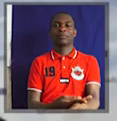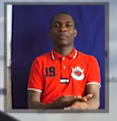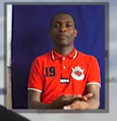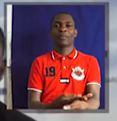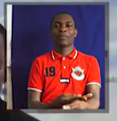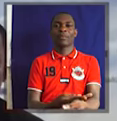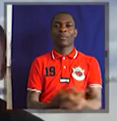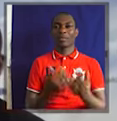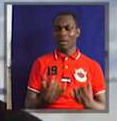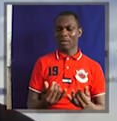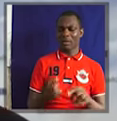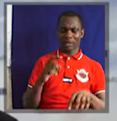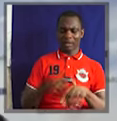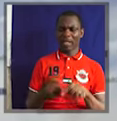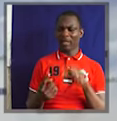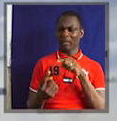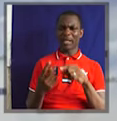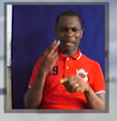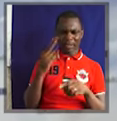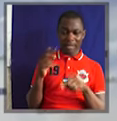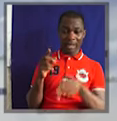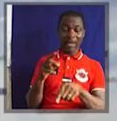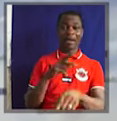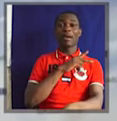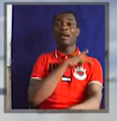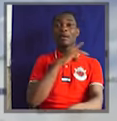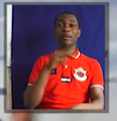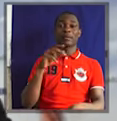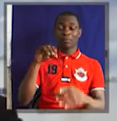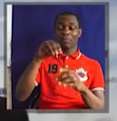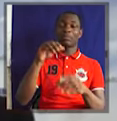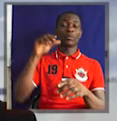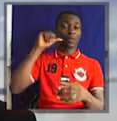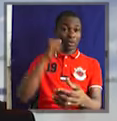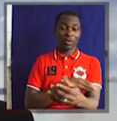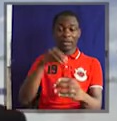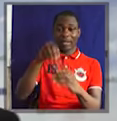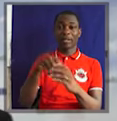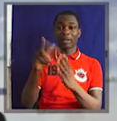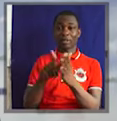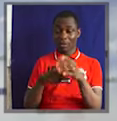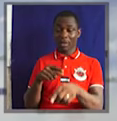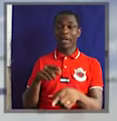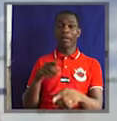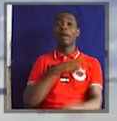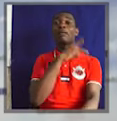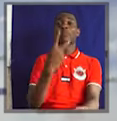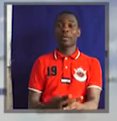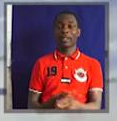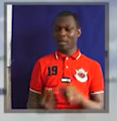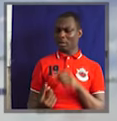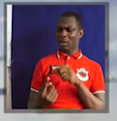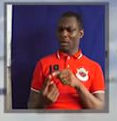enti opani juda edane nani na obehwe ye no na na se ba tama no ena wafa ye